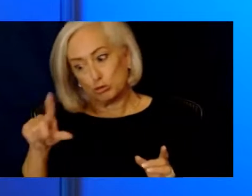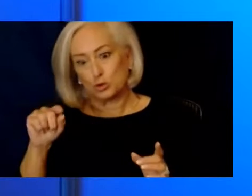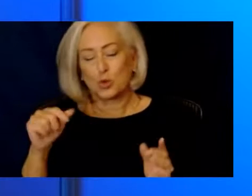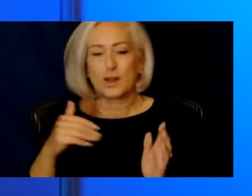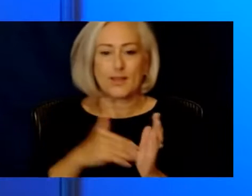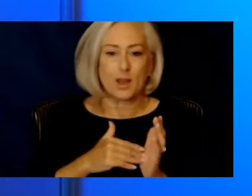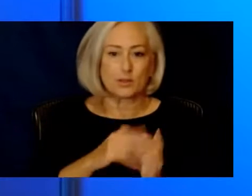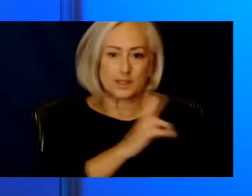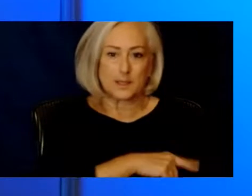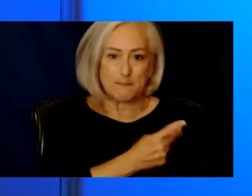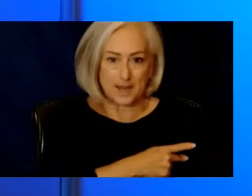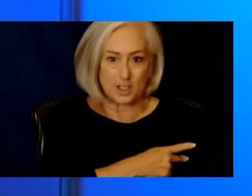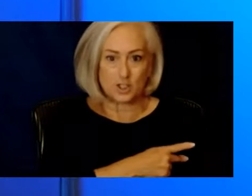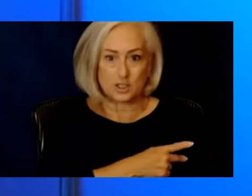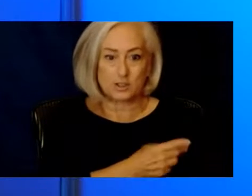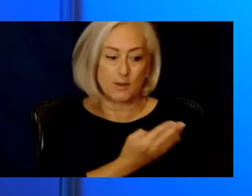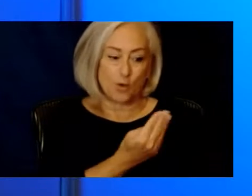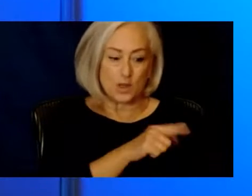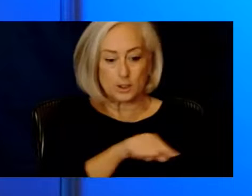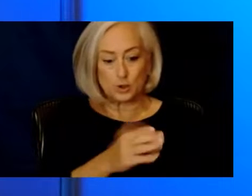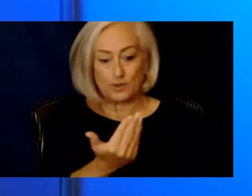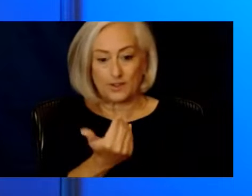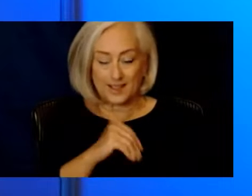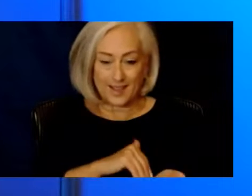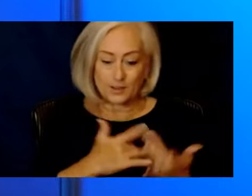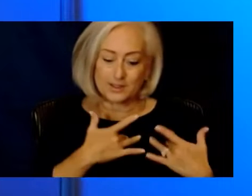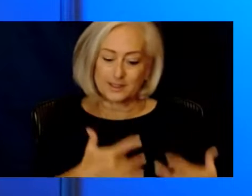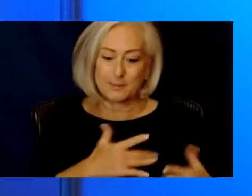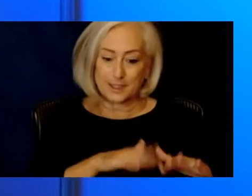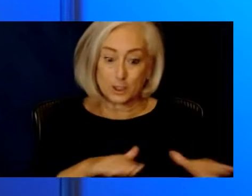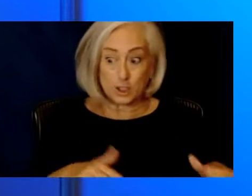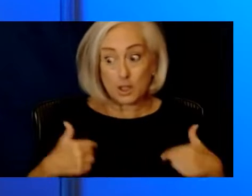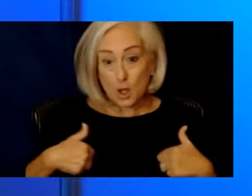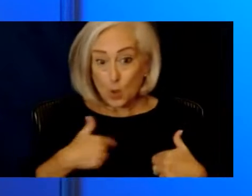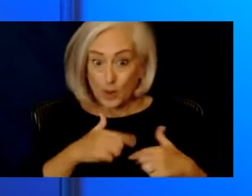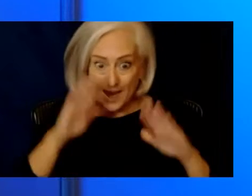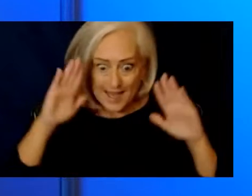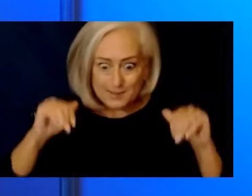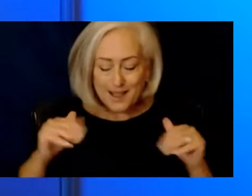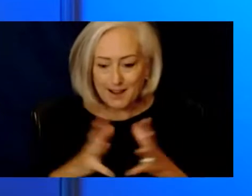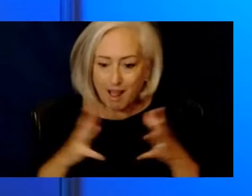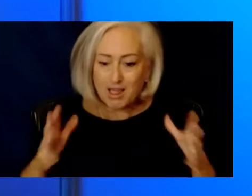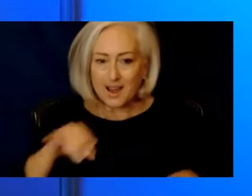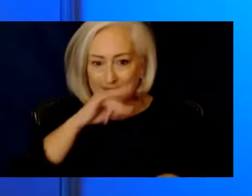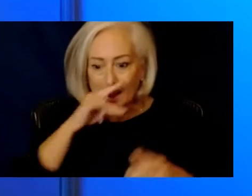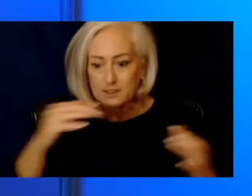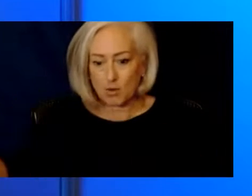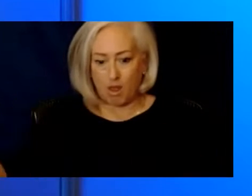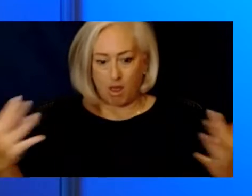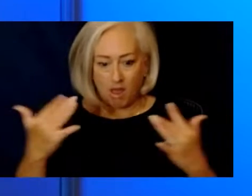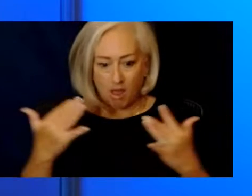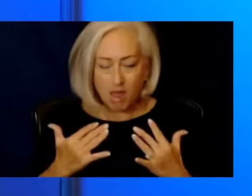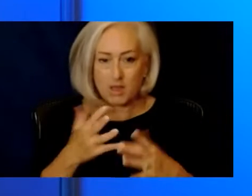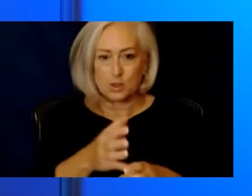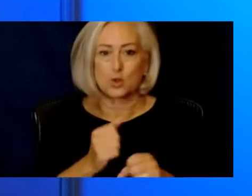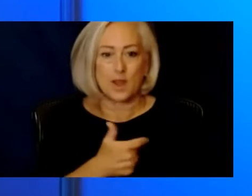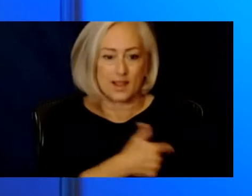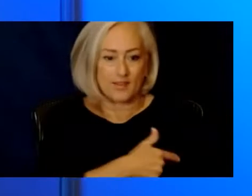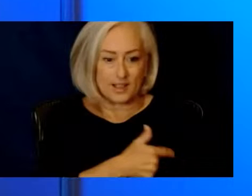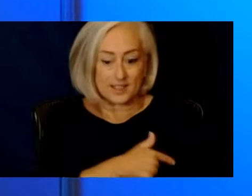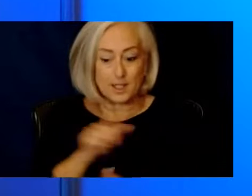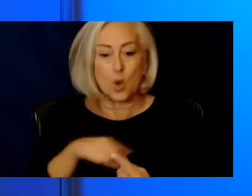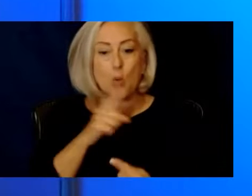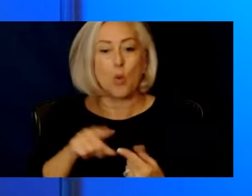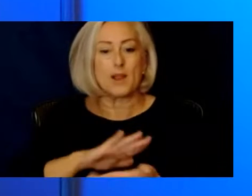15,000 of those are children. And so we expected and prepared for a big rush when the youngest became eligible and